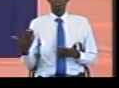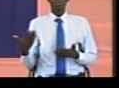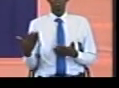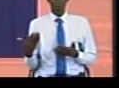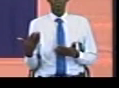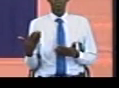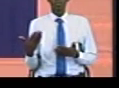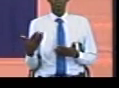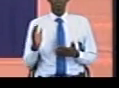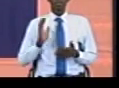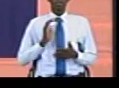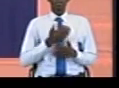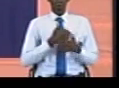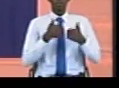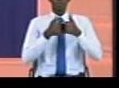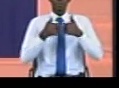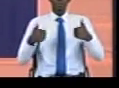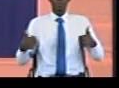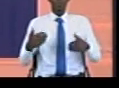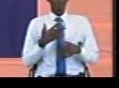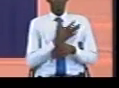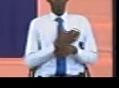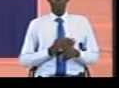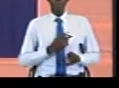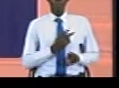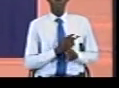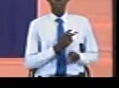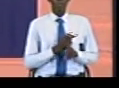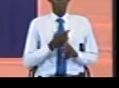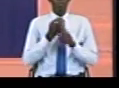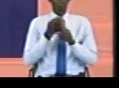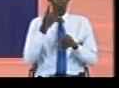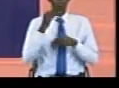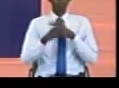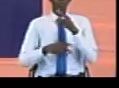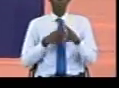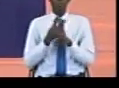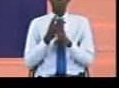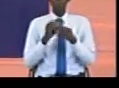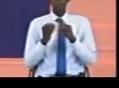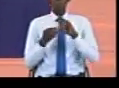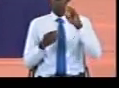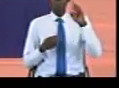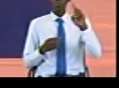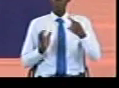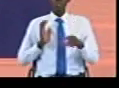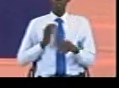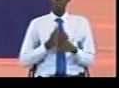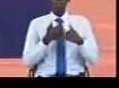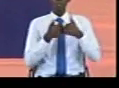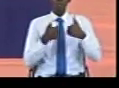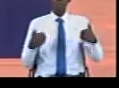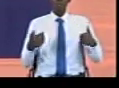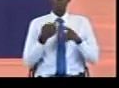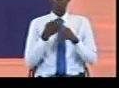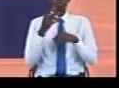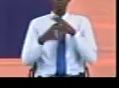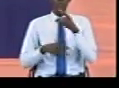our separation and preservation from the world. Number one, our separation from the world